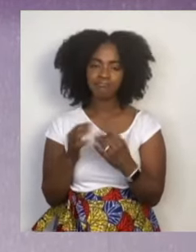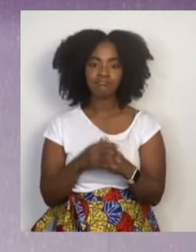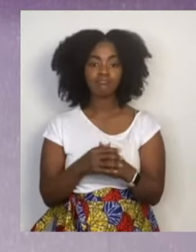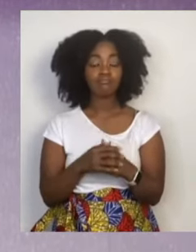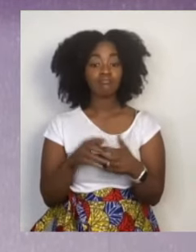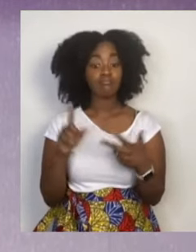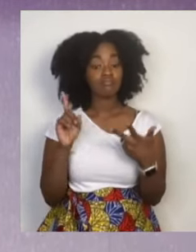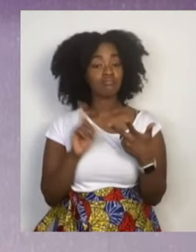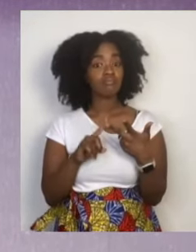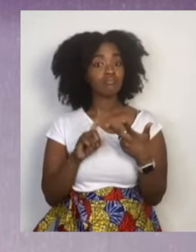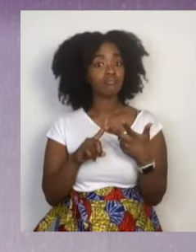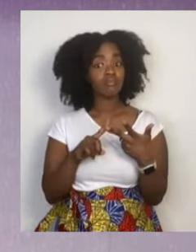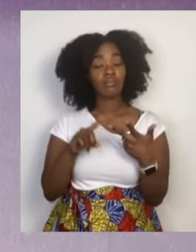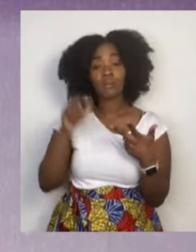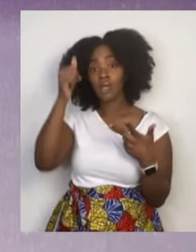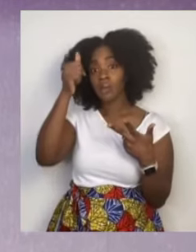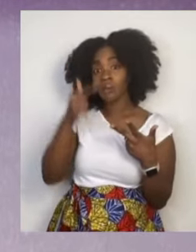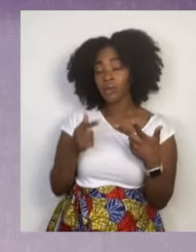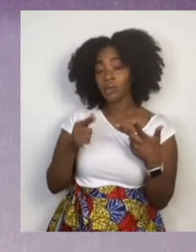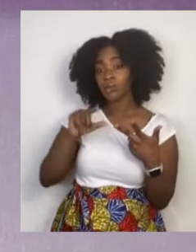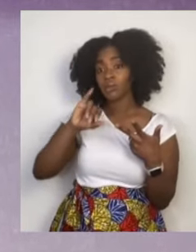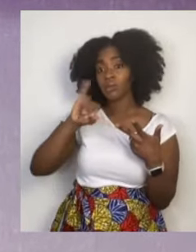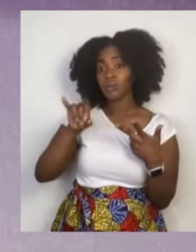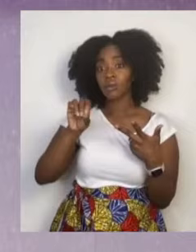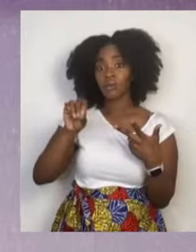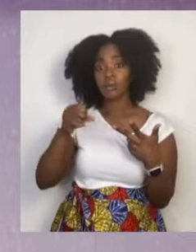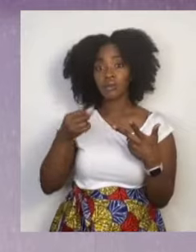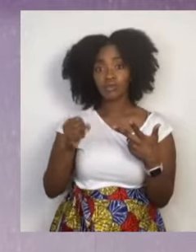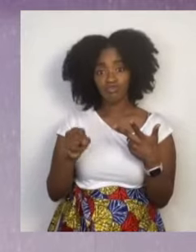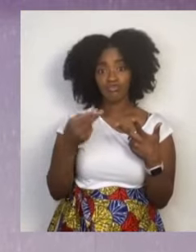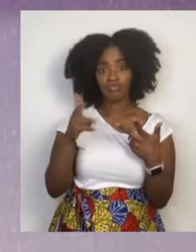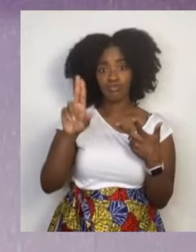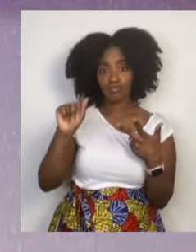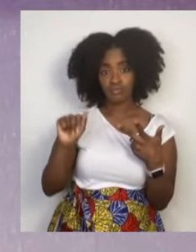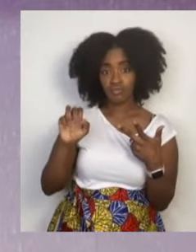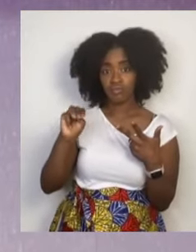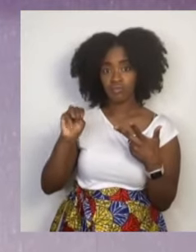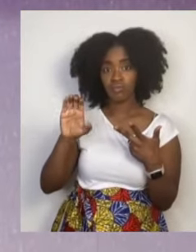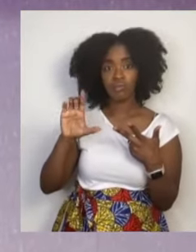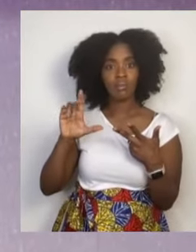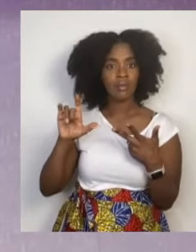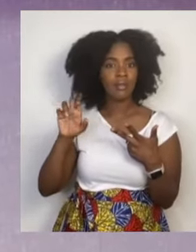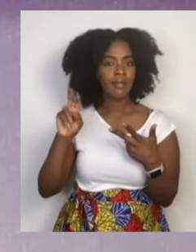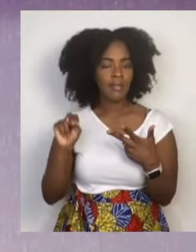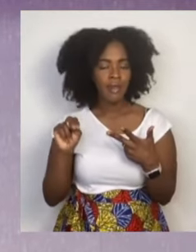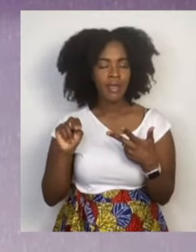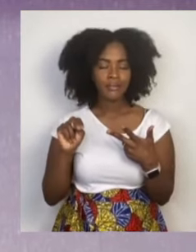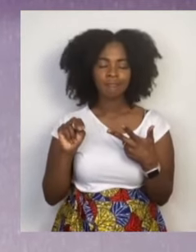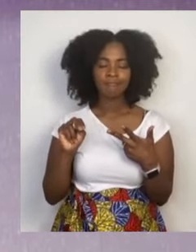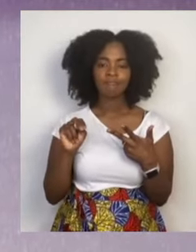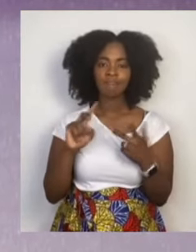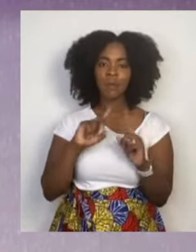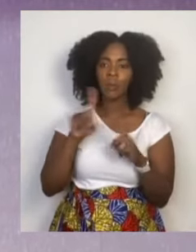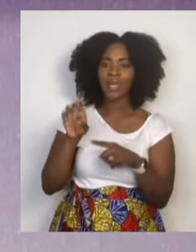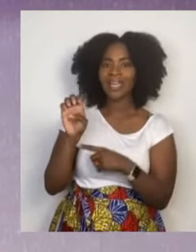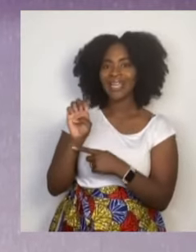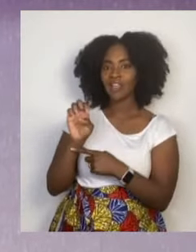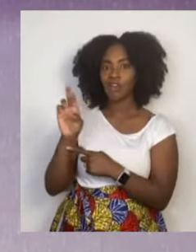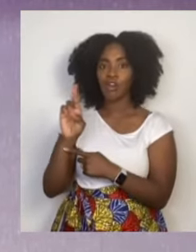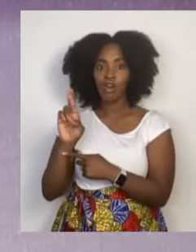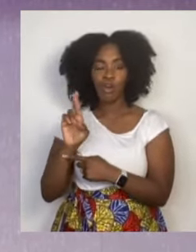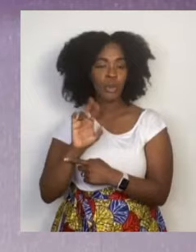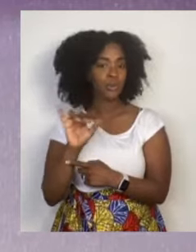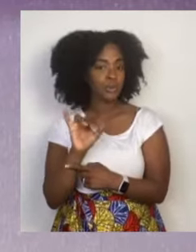Brother Joshua McLean, also, who had to go to the emergency room. And we just want to keep all of these